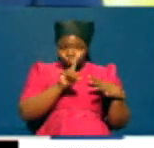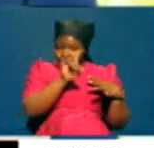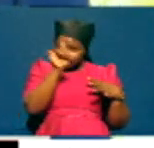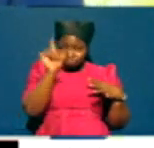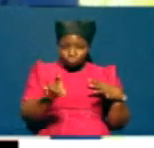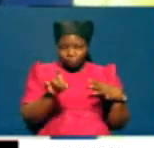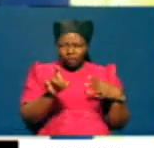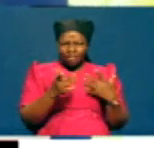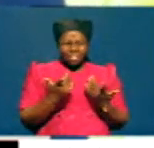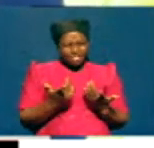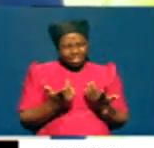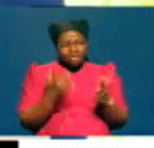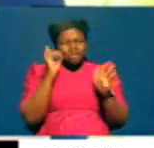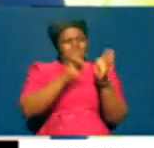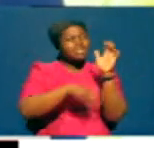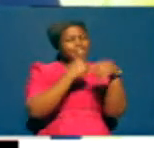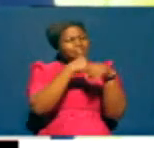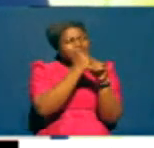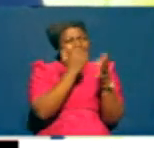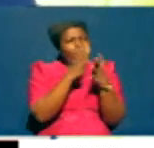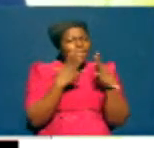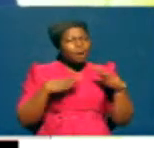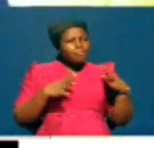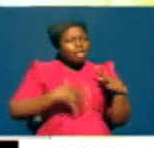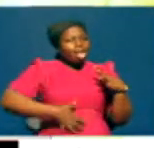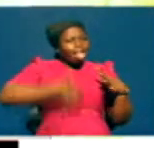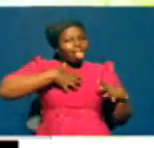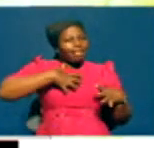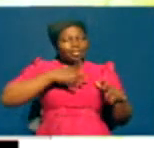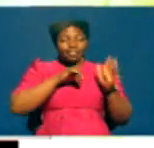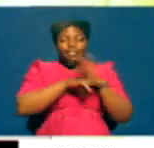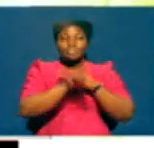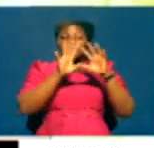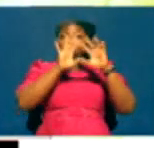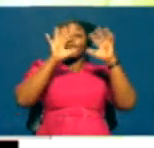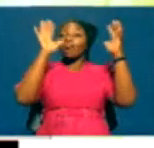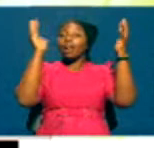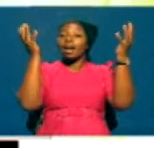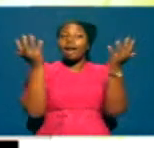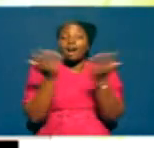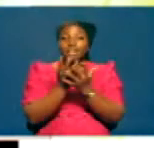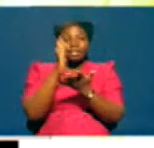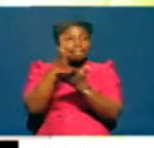What is making people angry? Globally, sharing of a container.